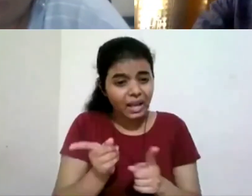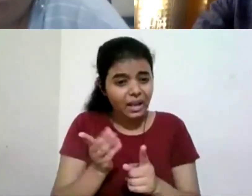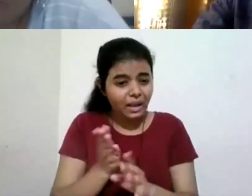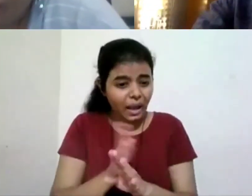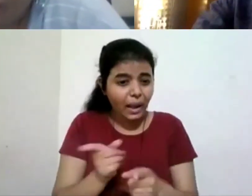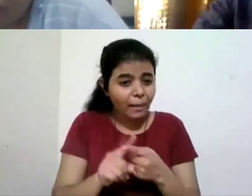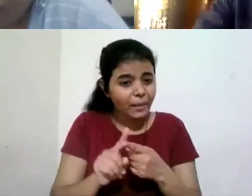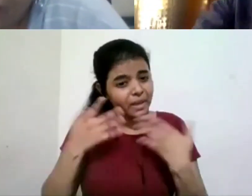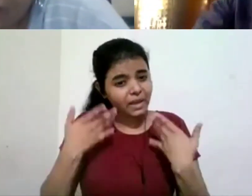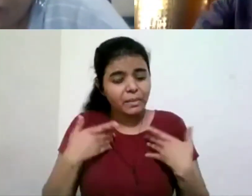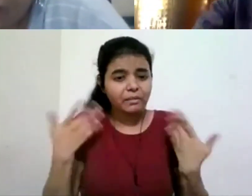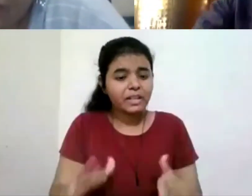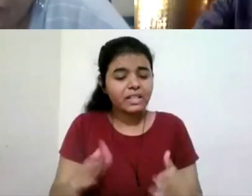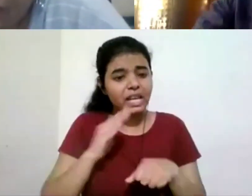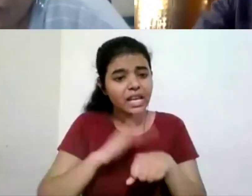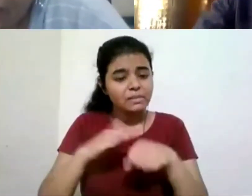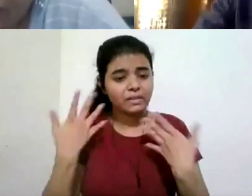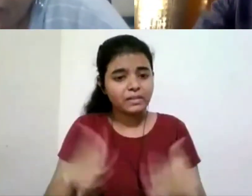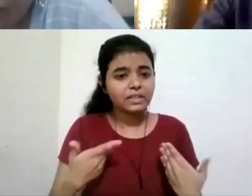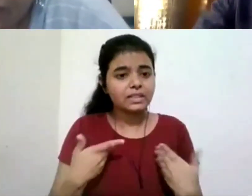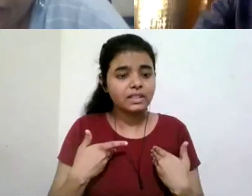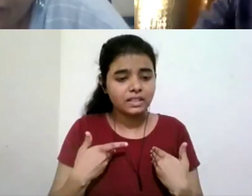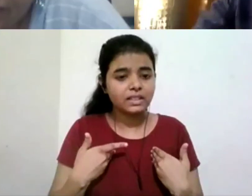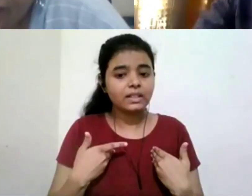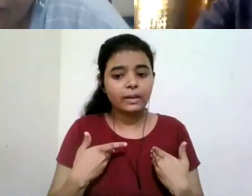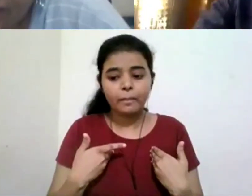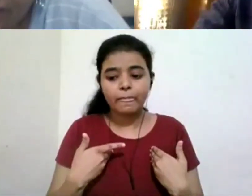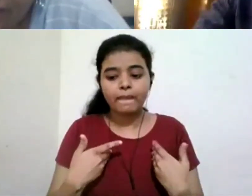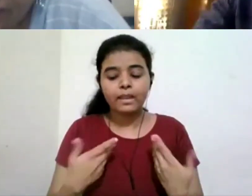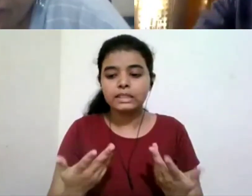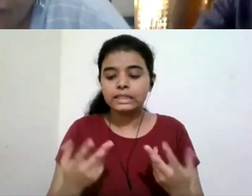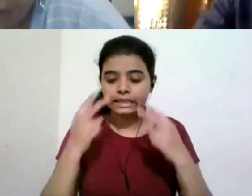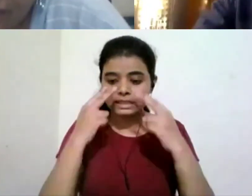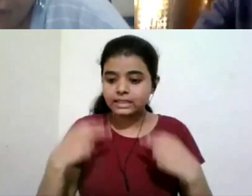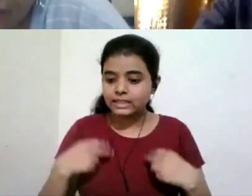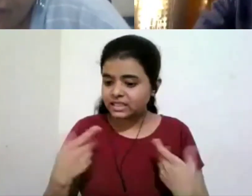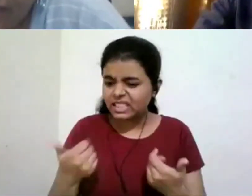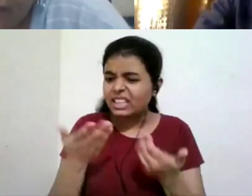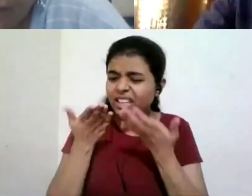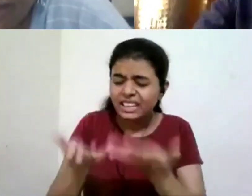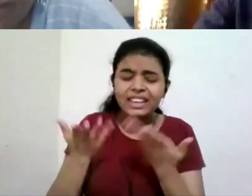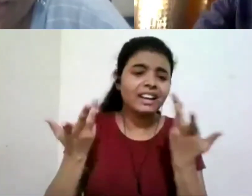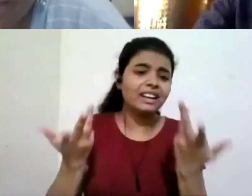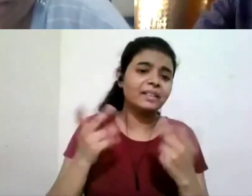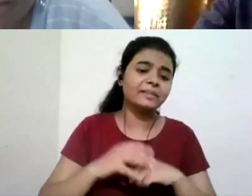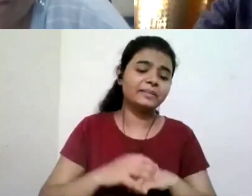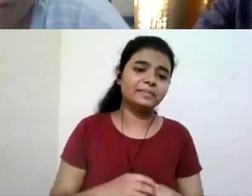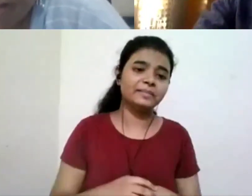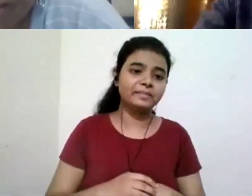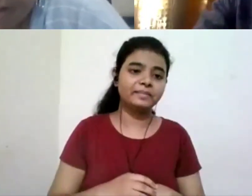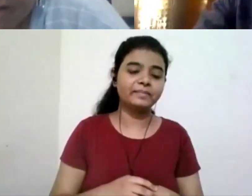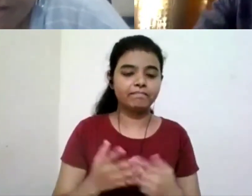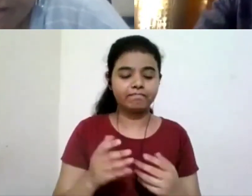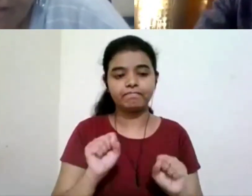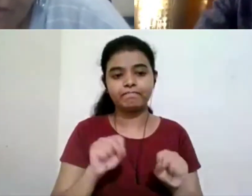me. Like, so I am also reflecting ki kya hai ye. So yeah.